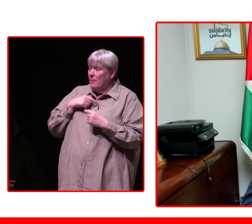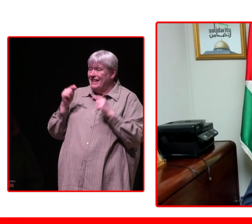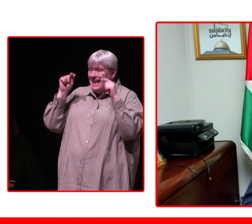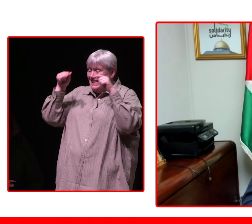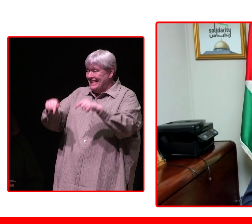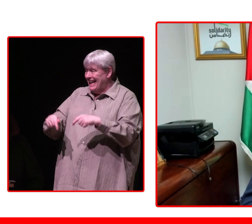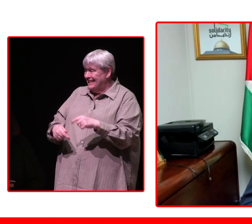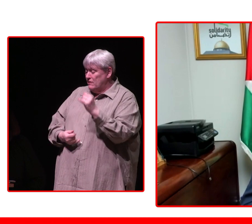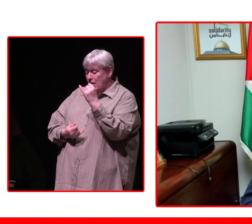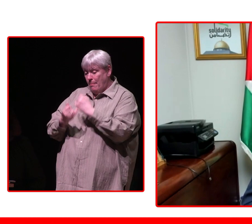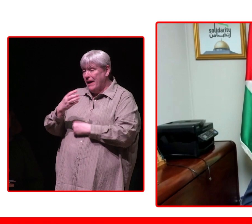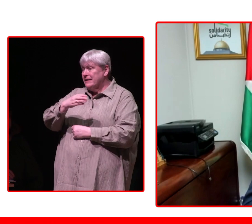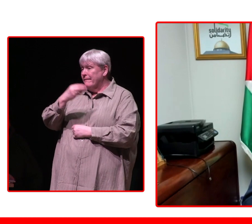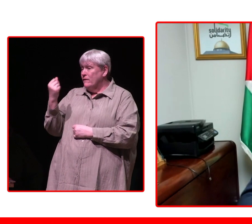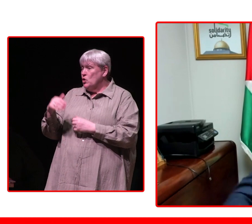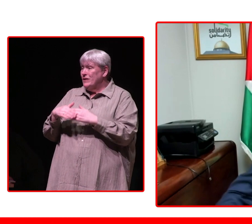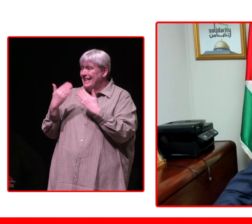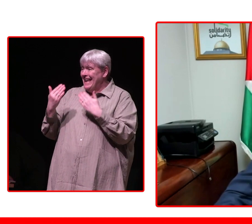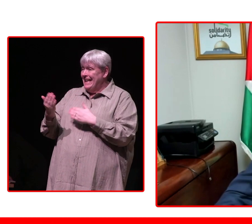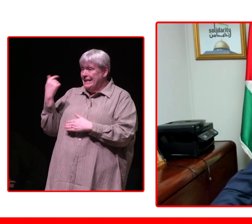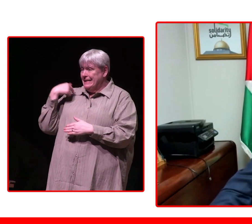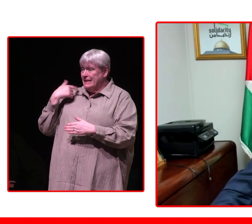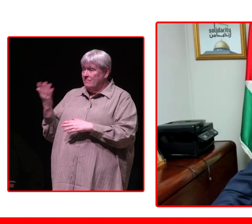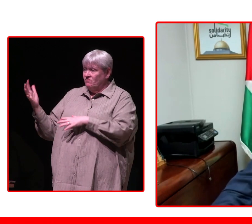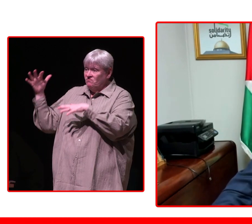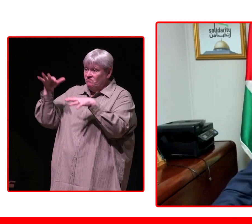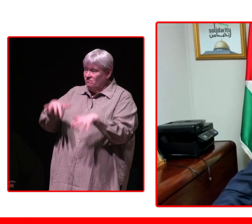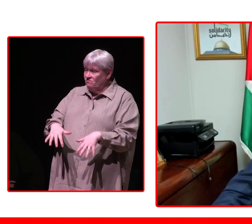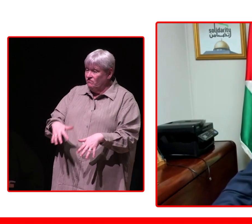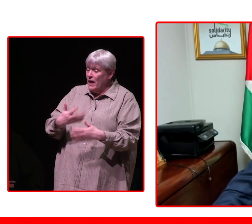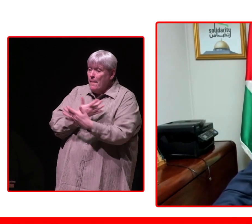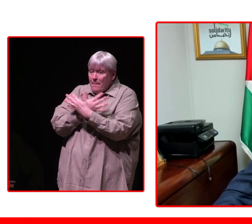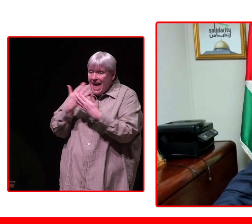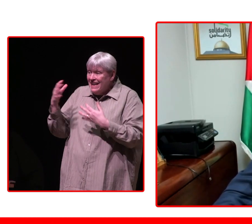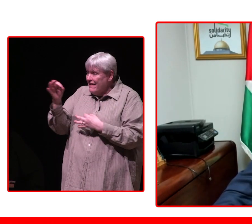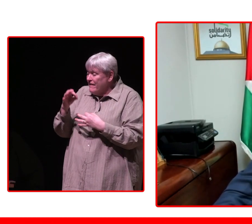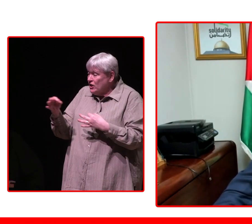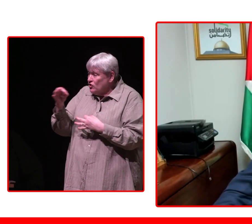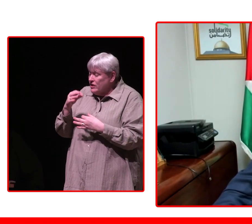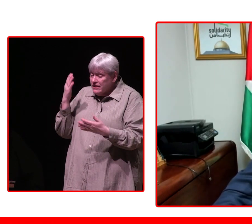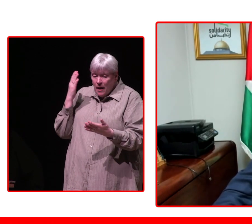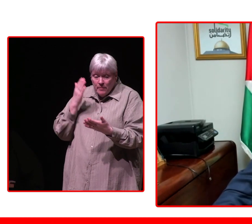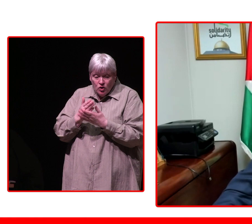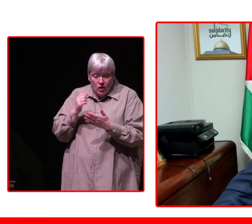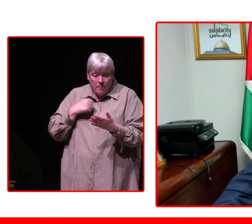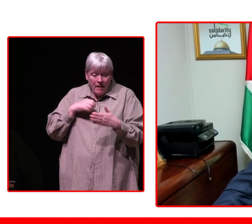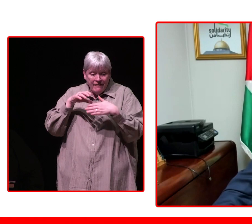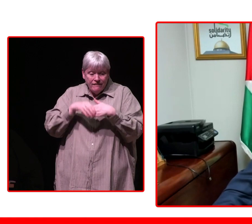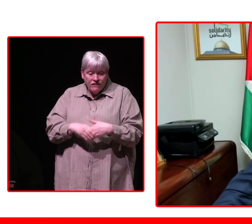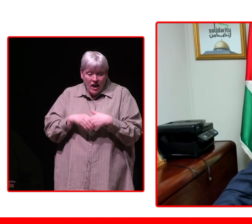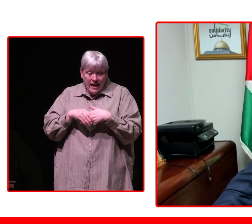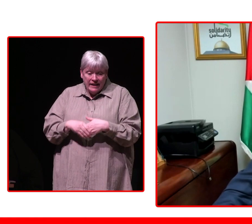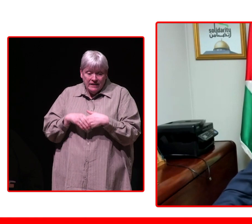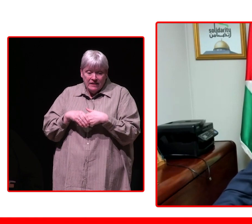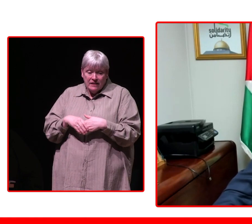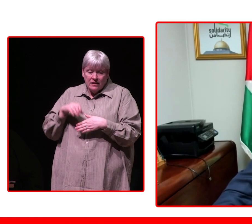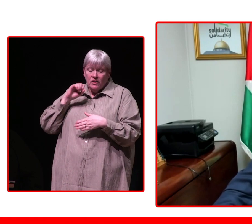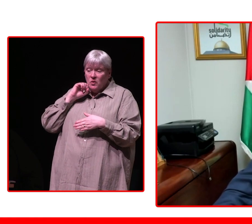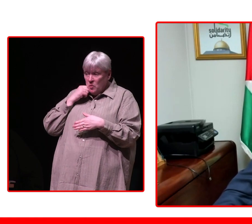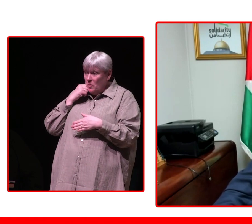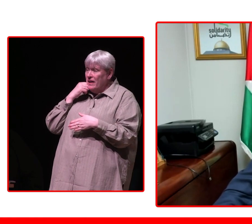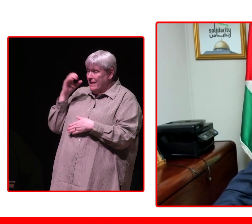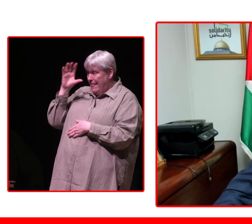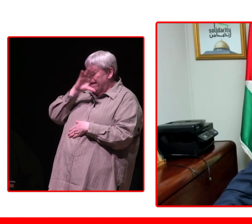few days, like Limghayr and many other villages. And I'm sure my good friend, Brother Shaher, will let you